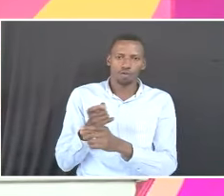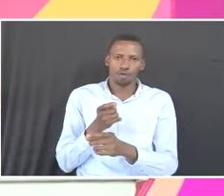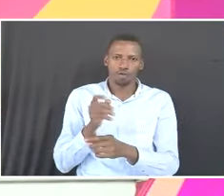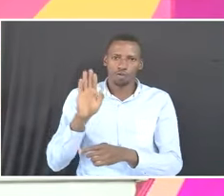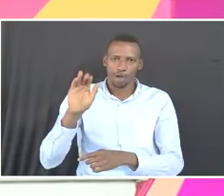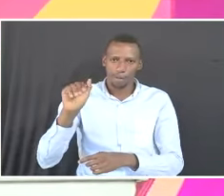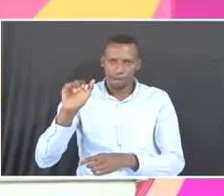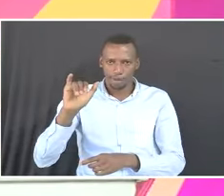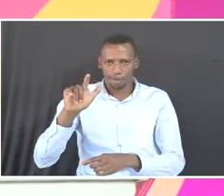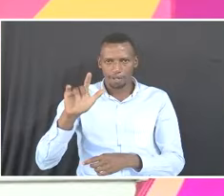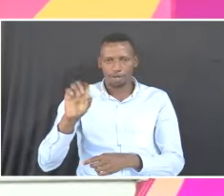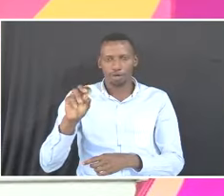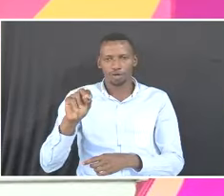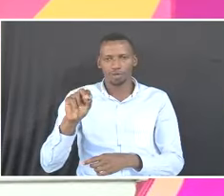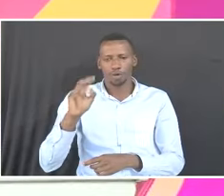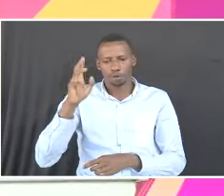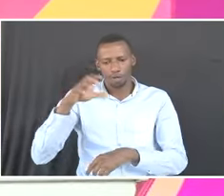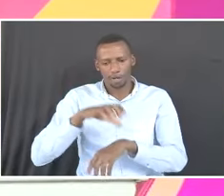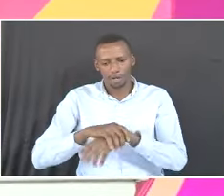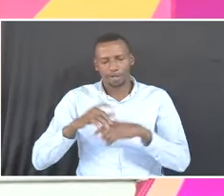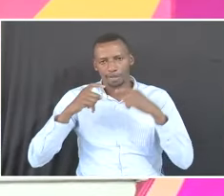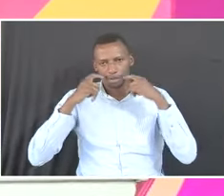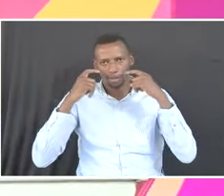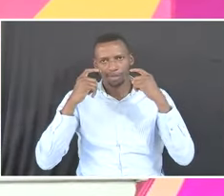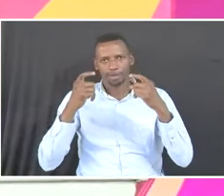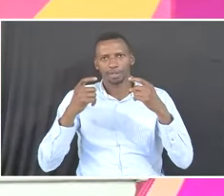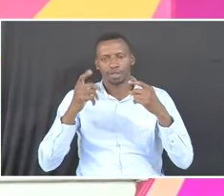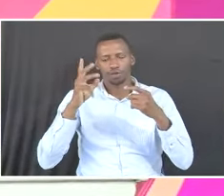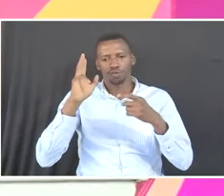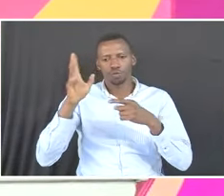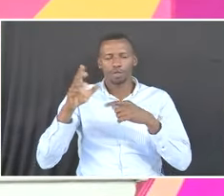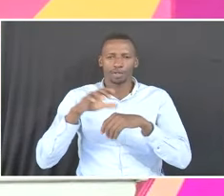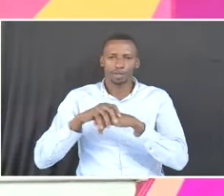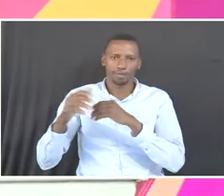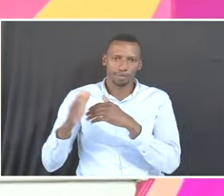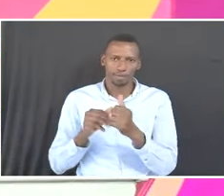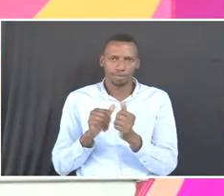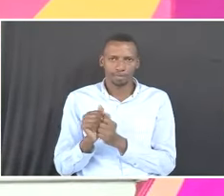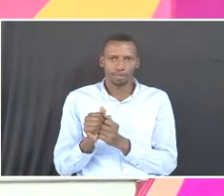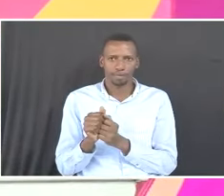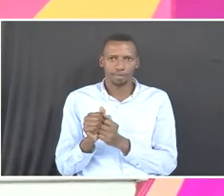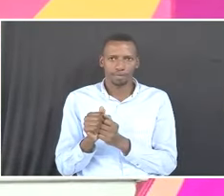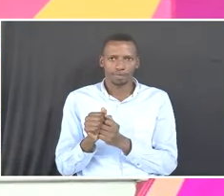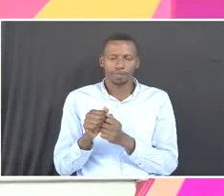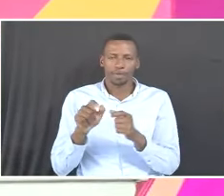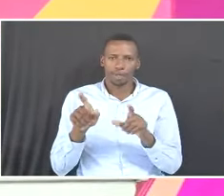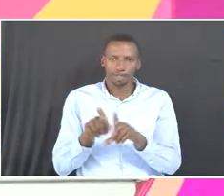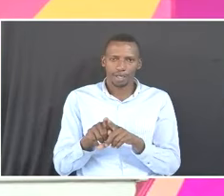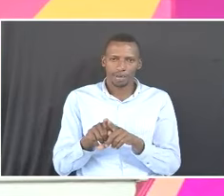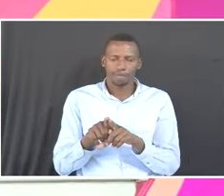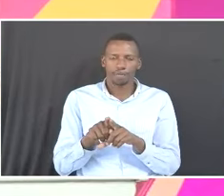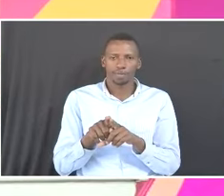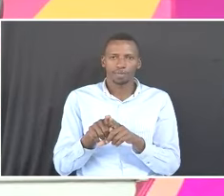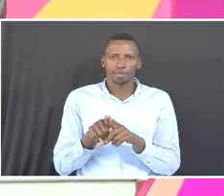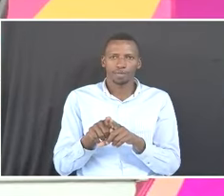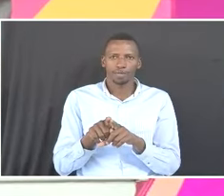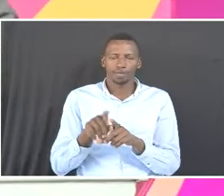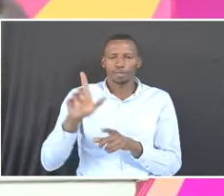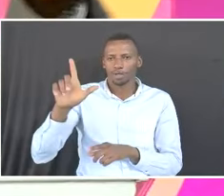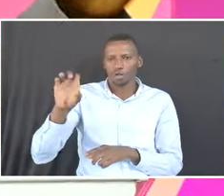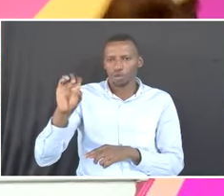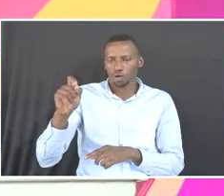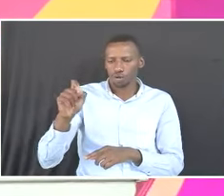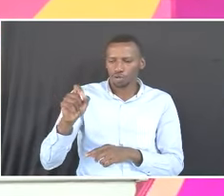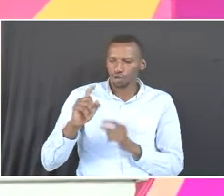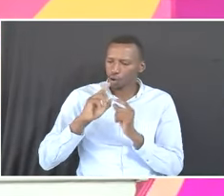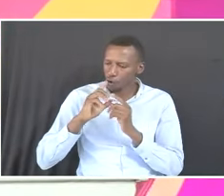her sins, and lest you share in her plagues. As Lot was instructed to escape for his life and